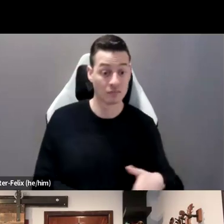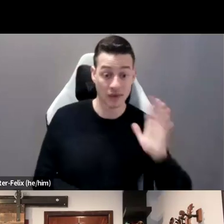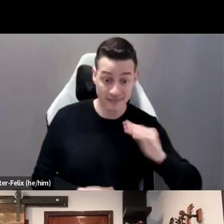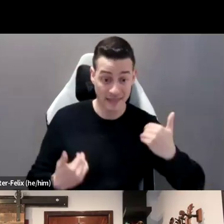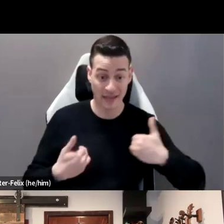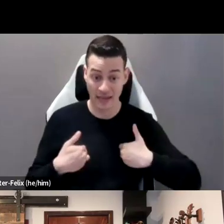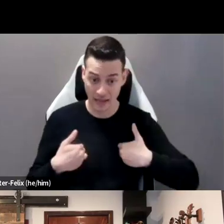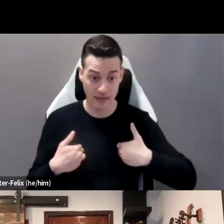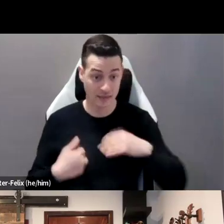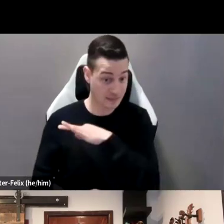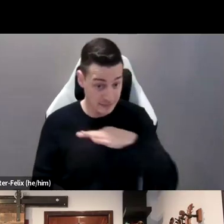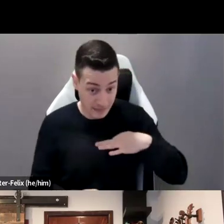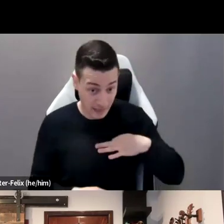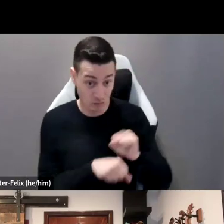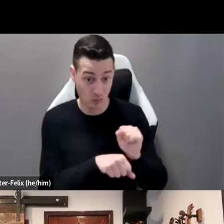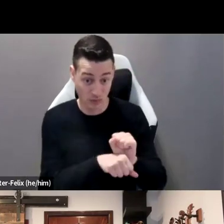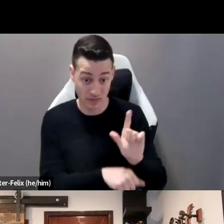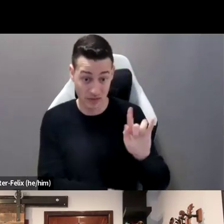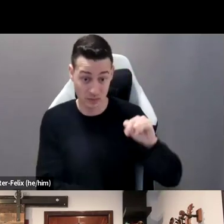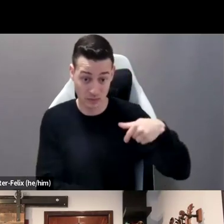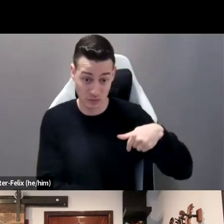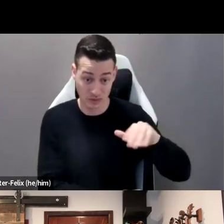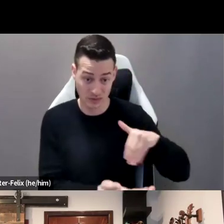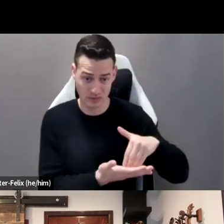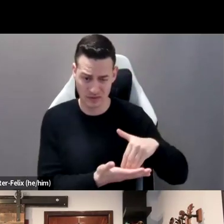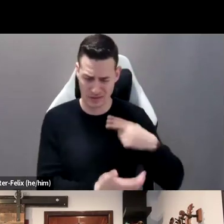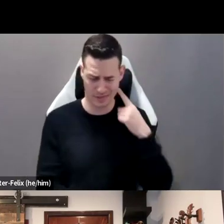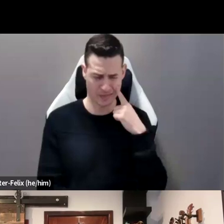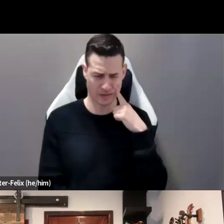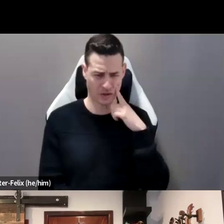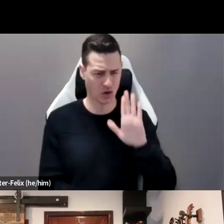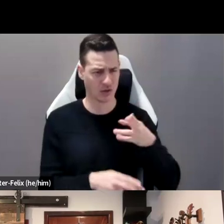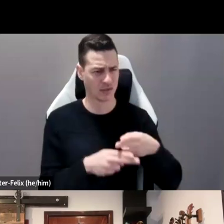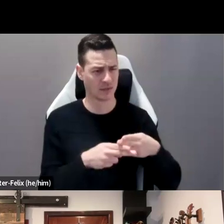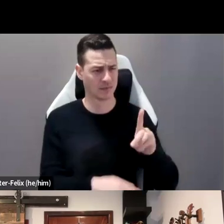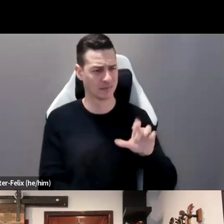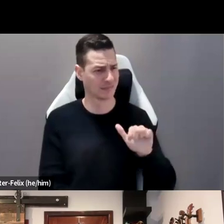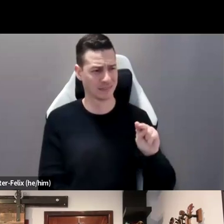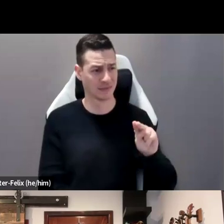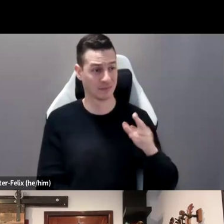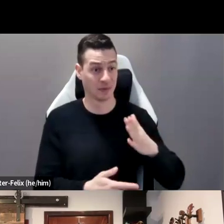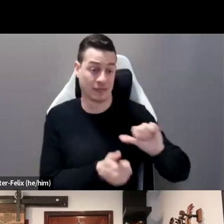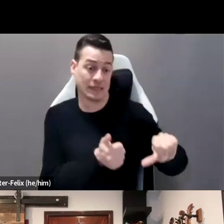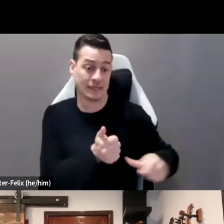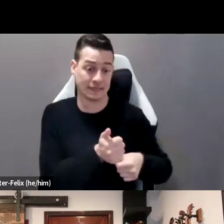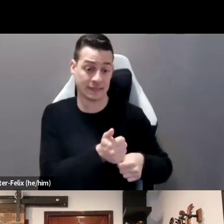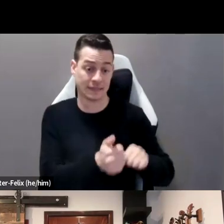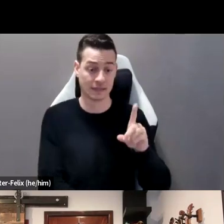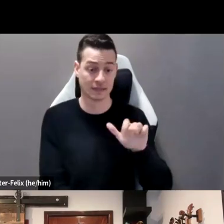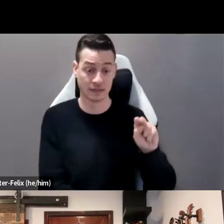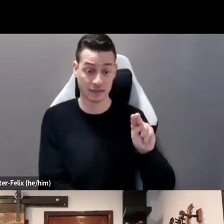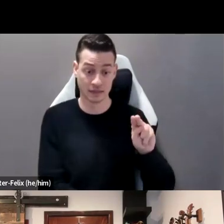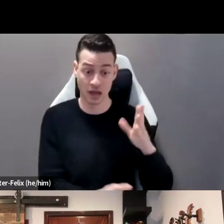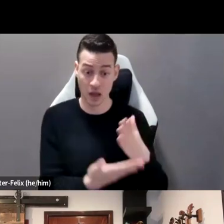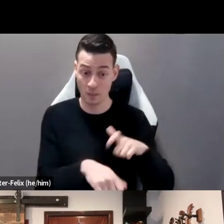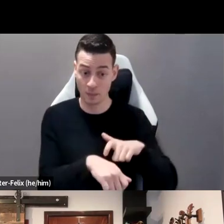staffed, that someone higher up, I think her title was dean or assistant dean, pushed to open. And it was staffed part-time. Someone had